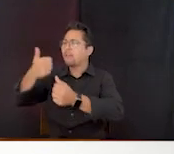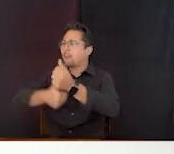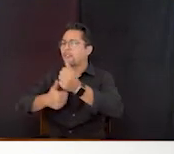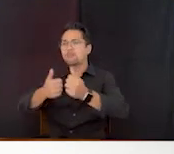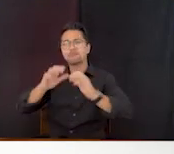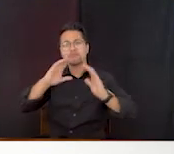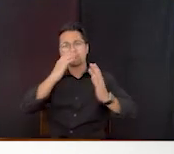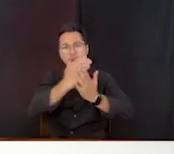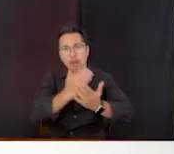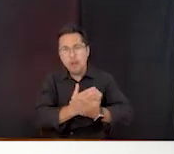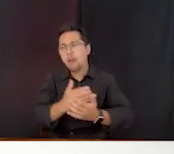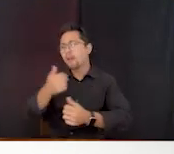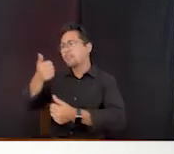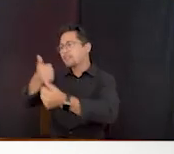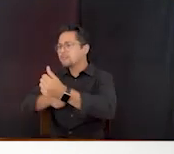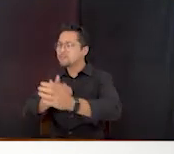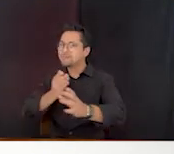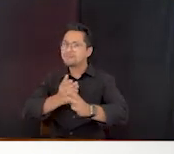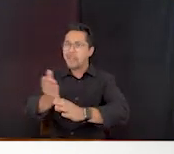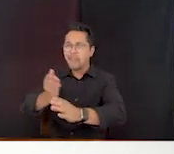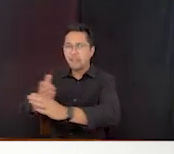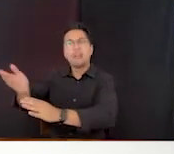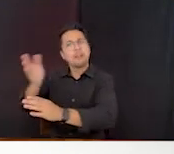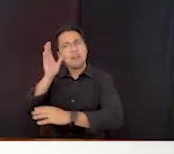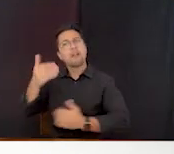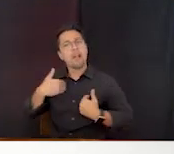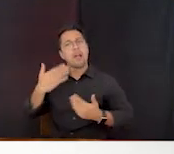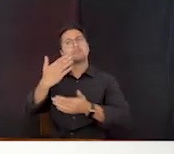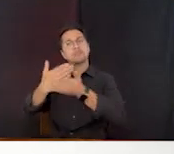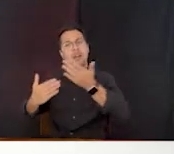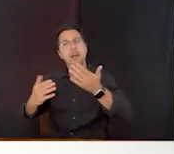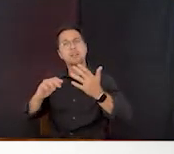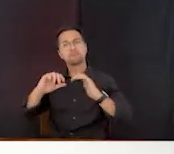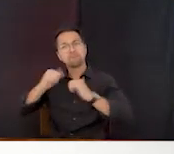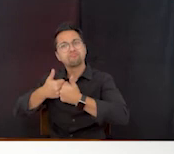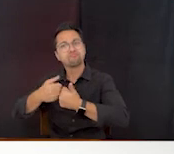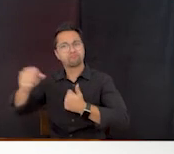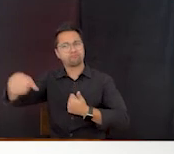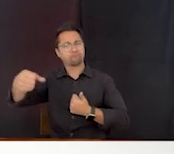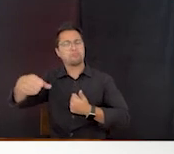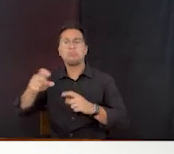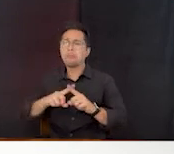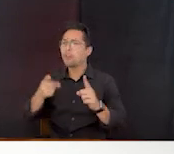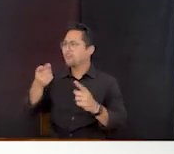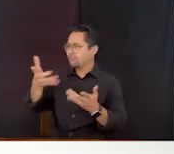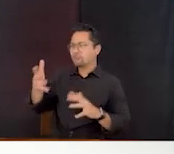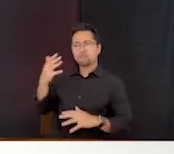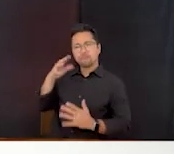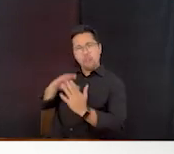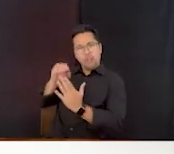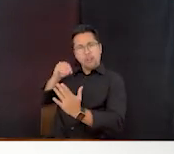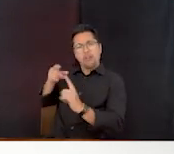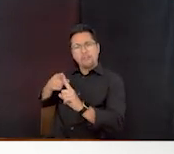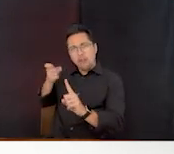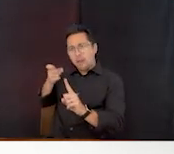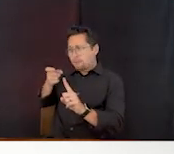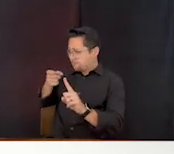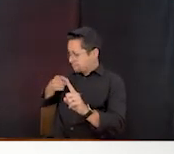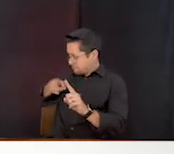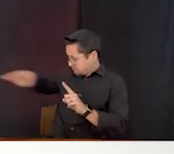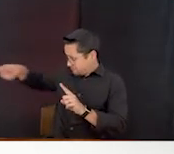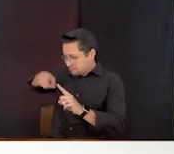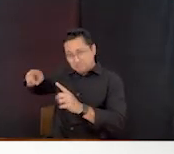major will have its own sets of challenges. But as you have learned from these outstanding